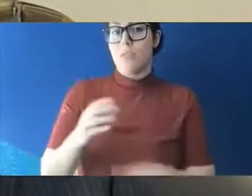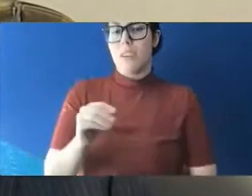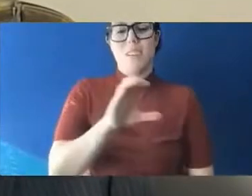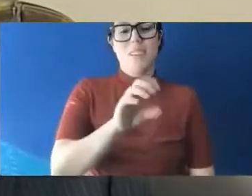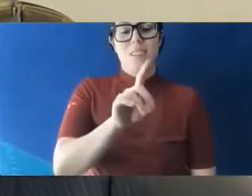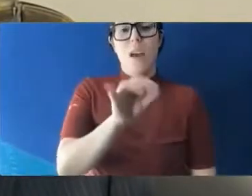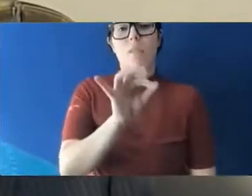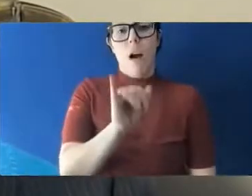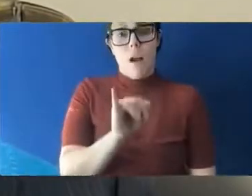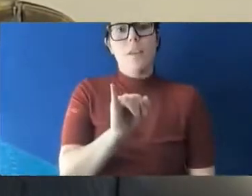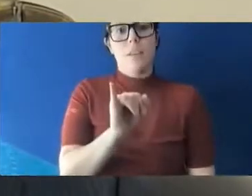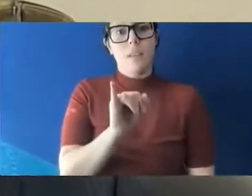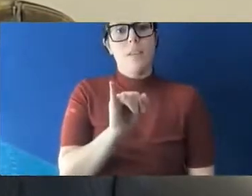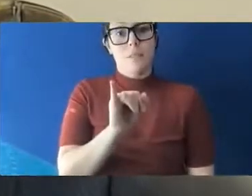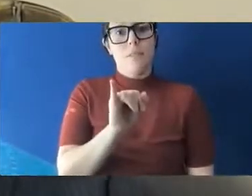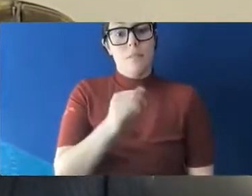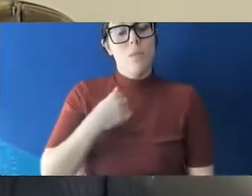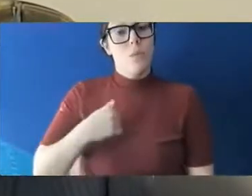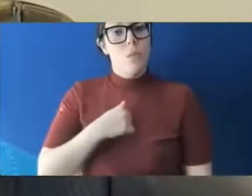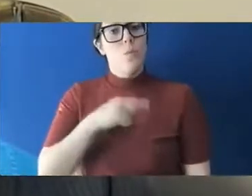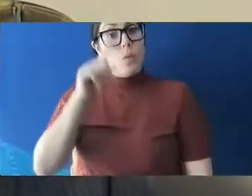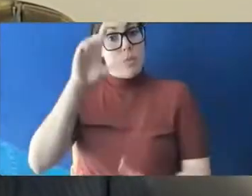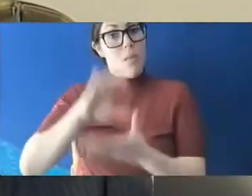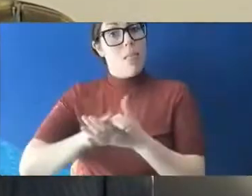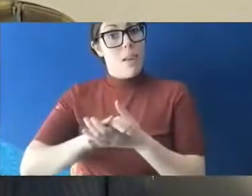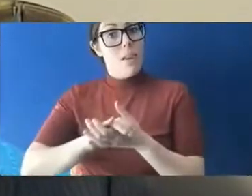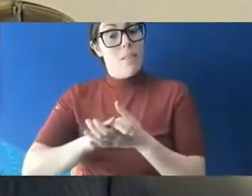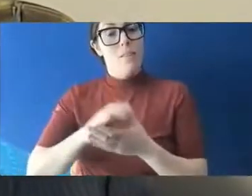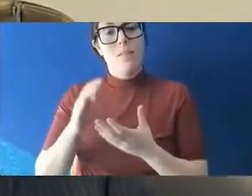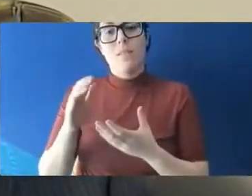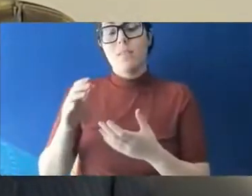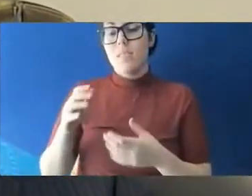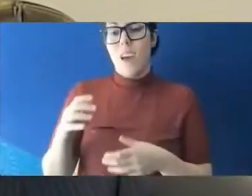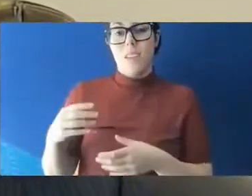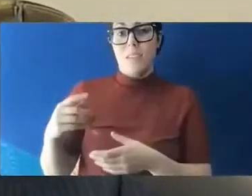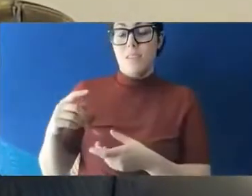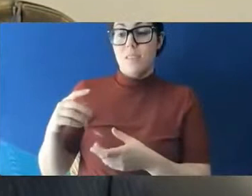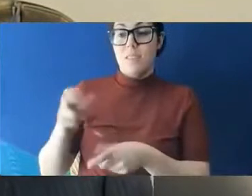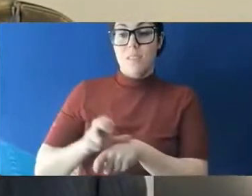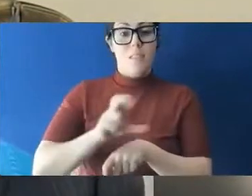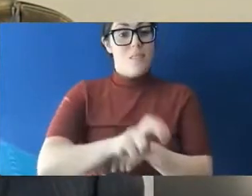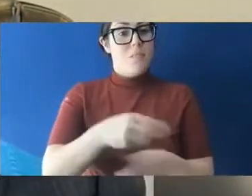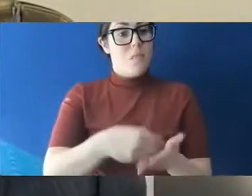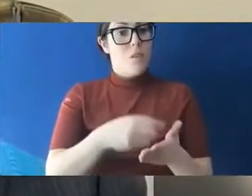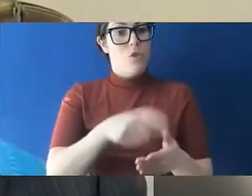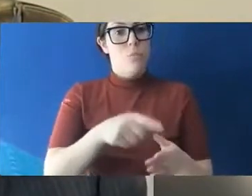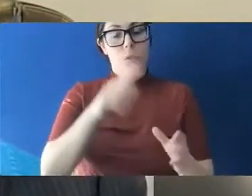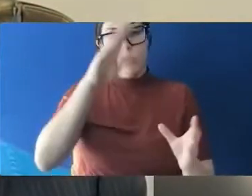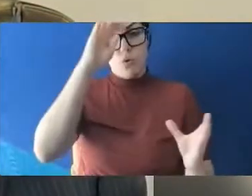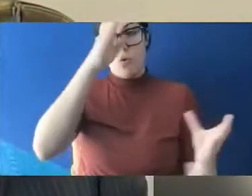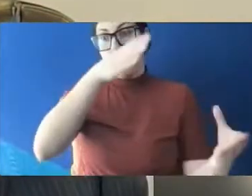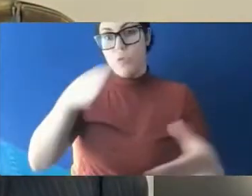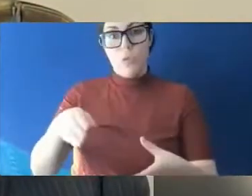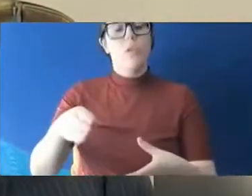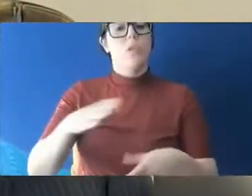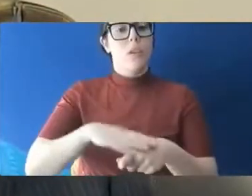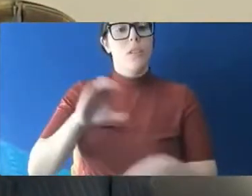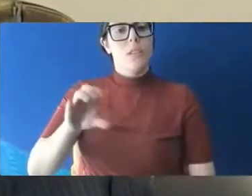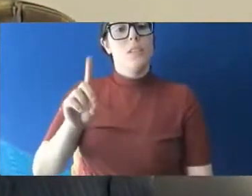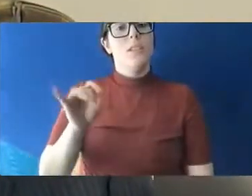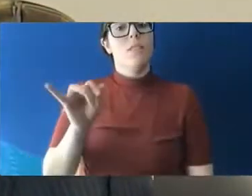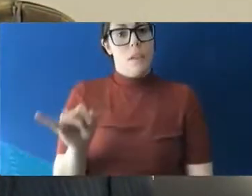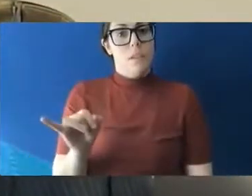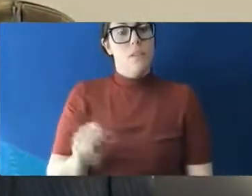CDFIs in Indian Country. We believe that funds allocated for Indian Country should go directly to CDEs whose missions are to serve Indian